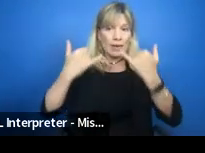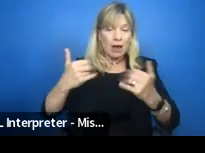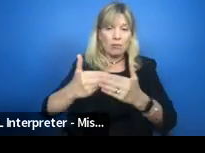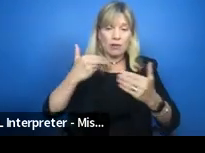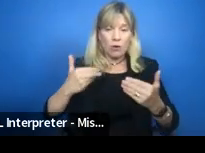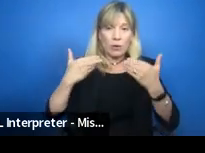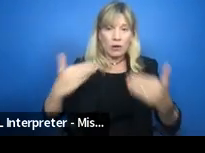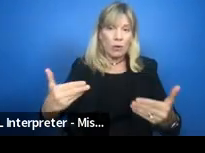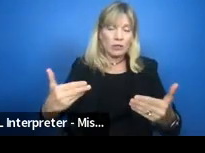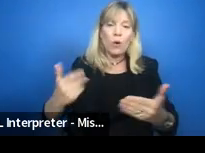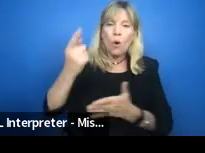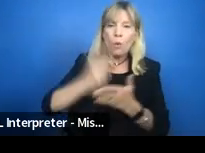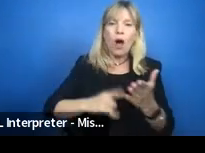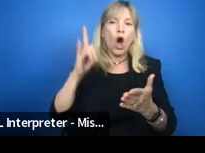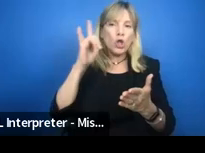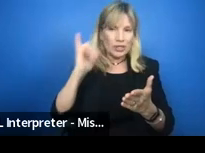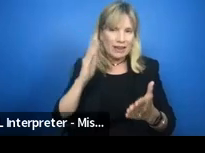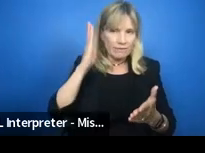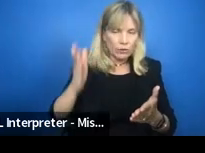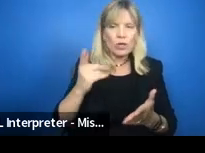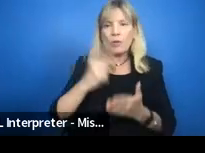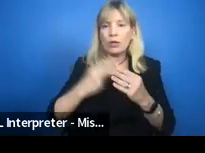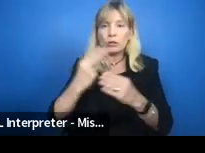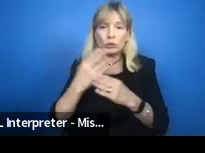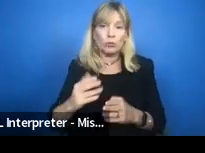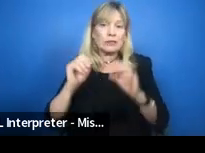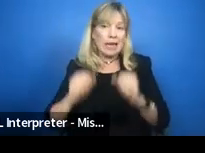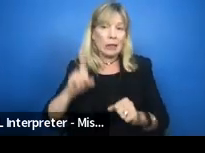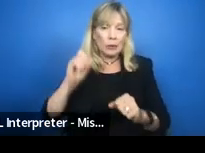go into what it's looking like and what consumers can do.